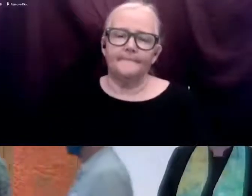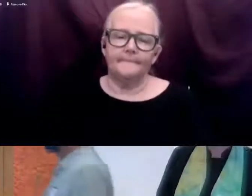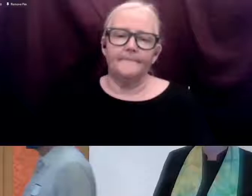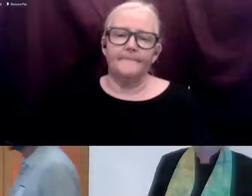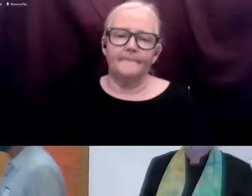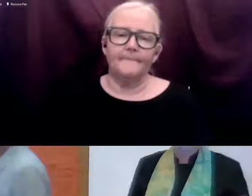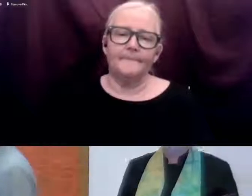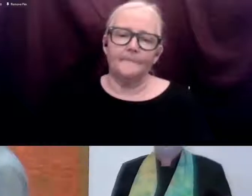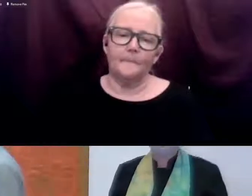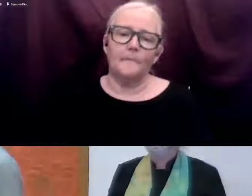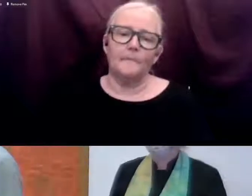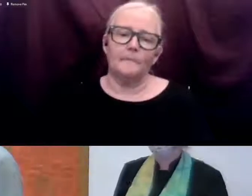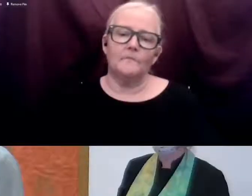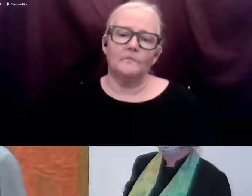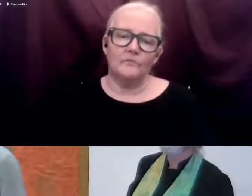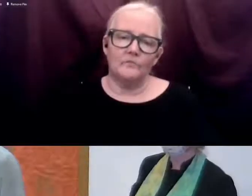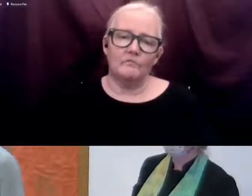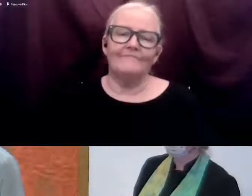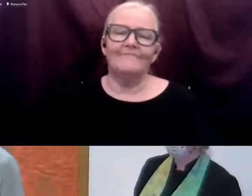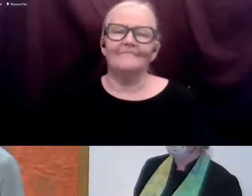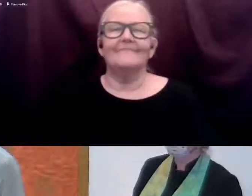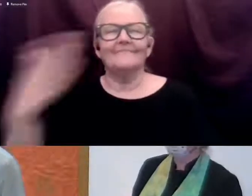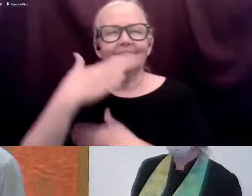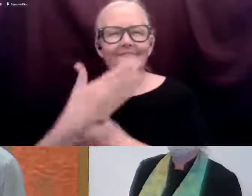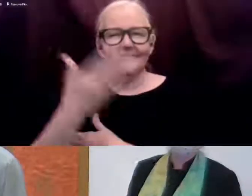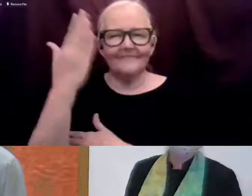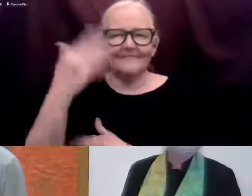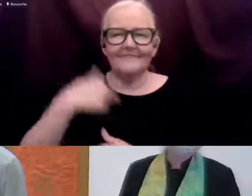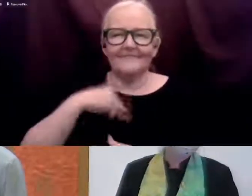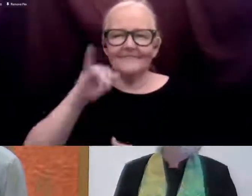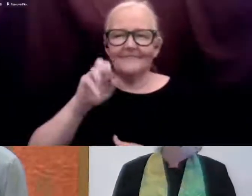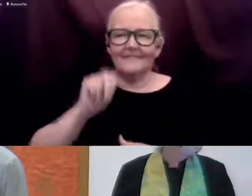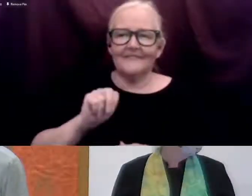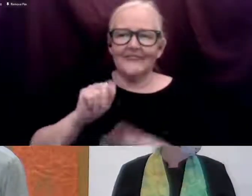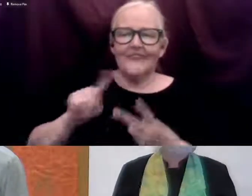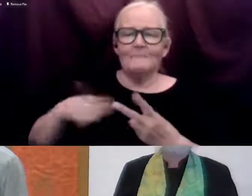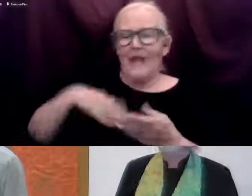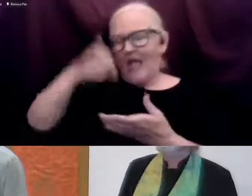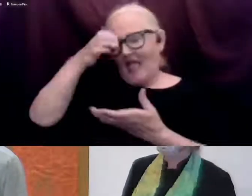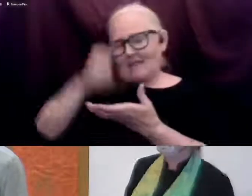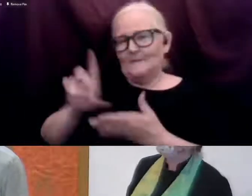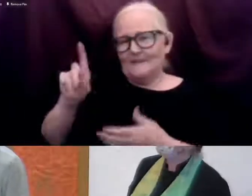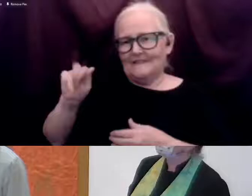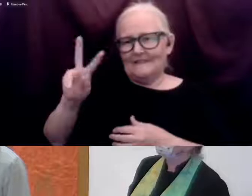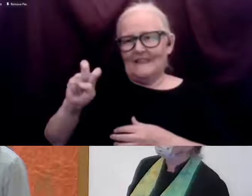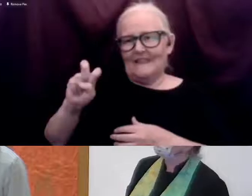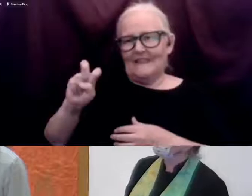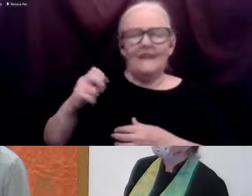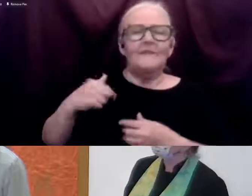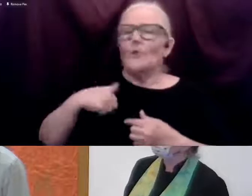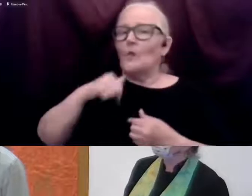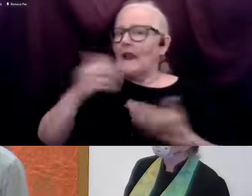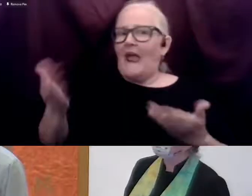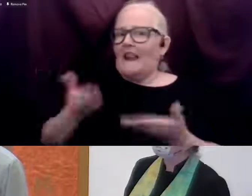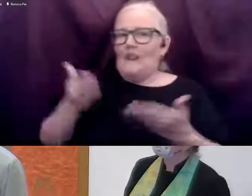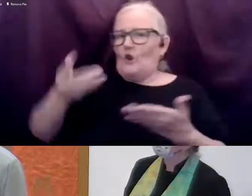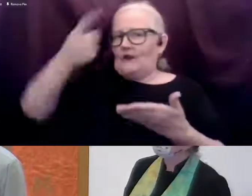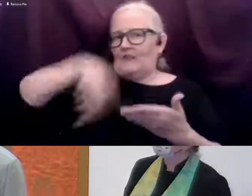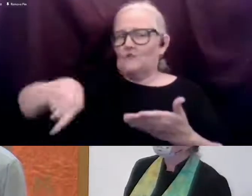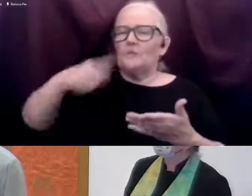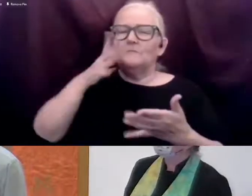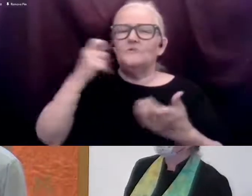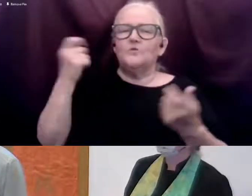Good morning, I'm Jen, this is my husband Dave, and we won't be here next weekend because we're going to be celebrating our 10th